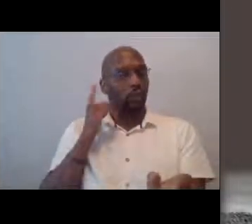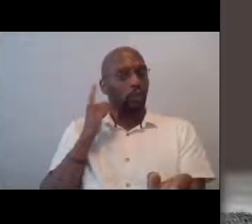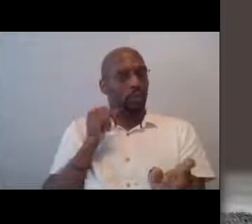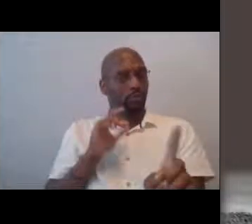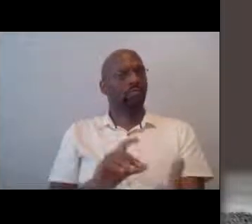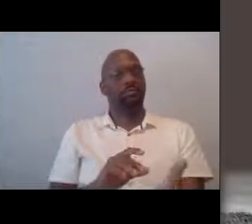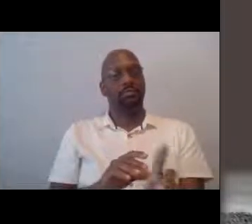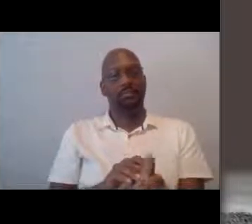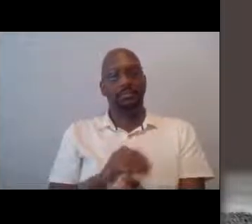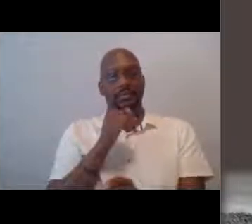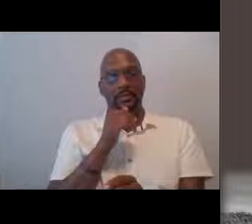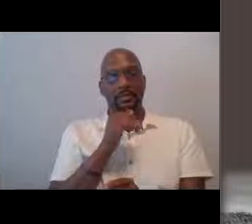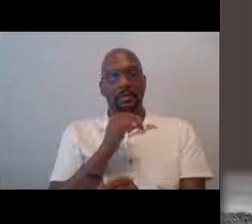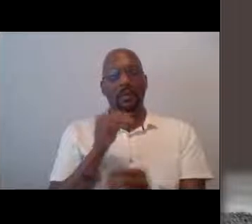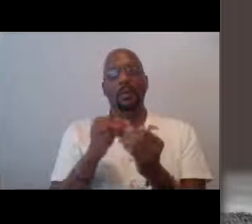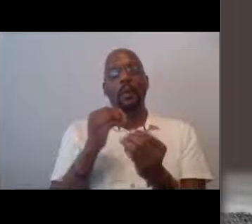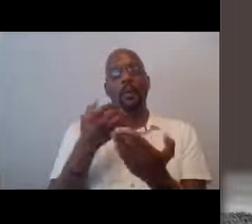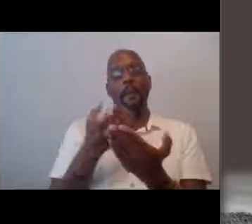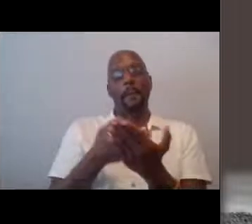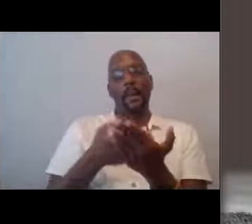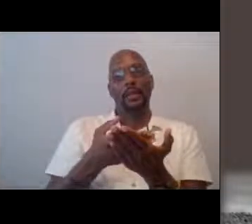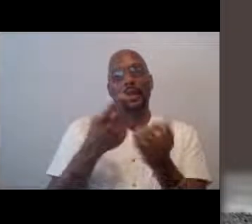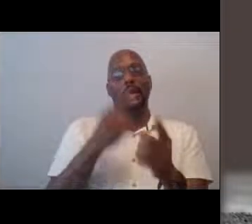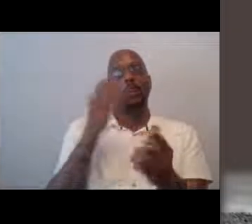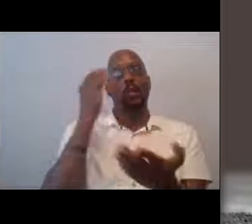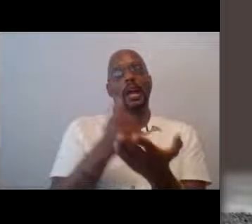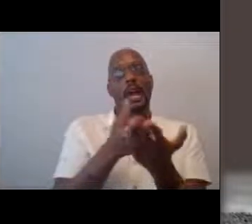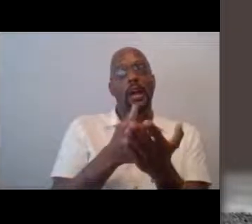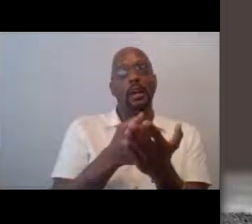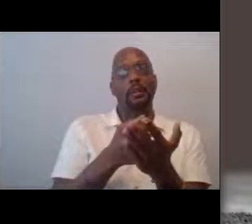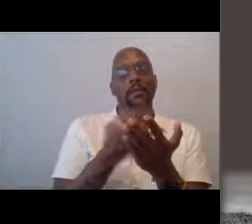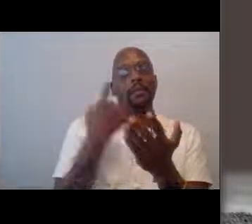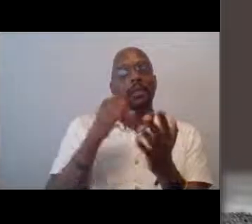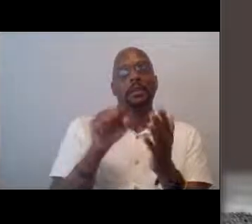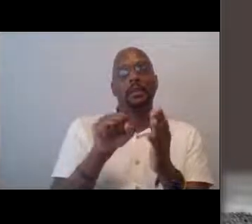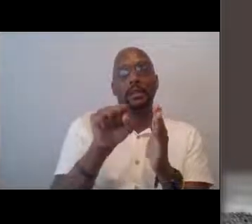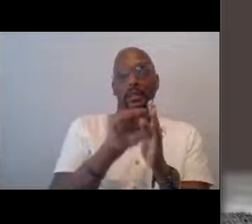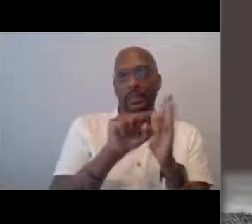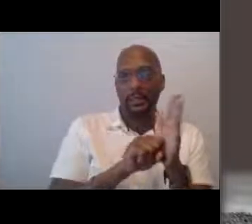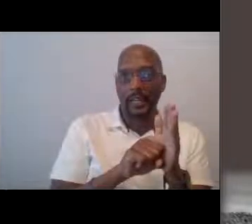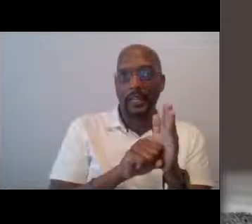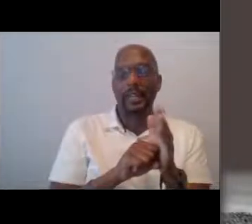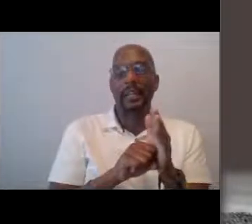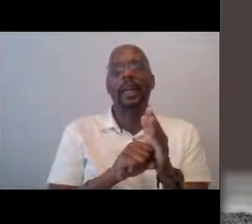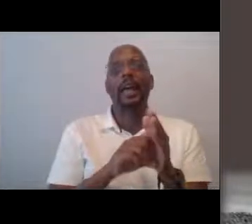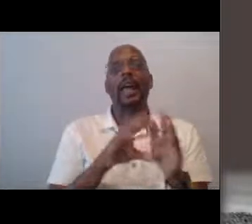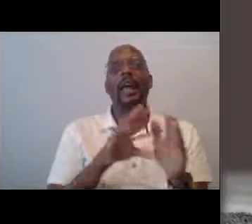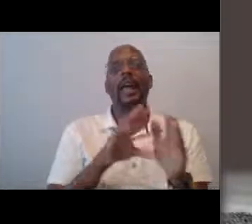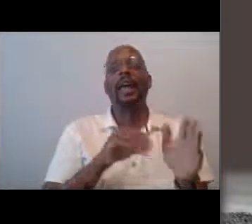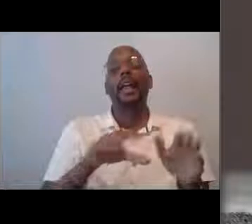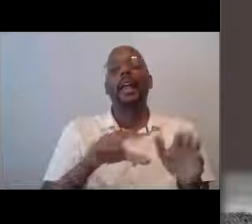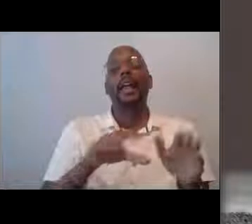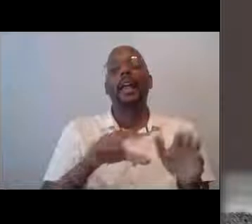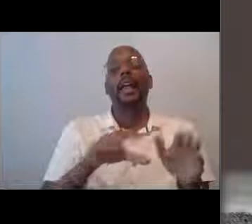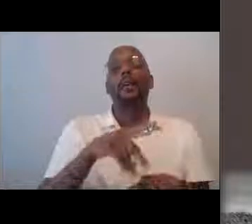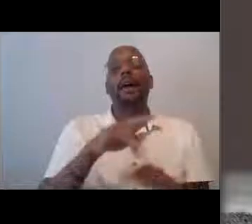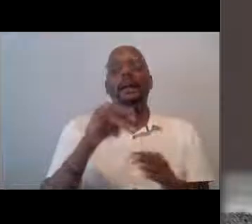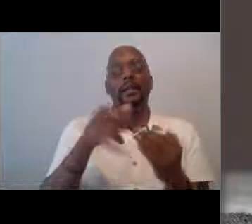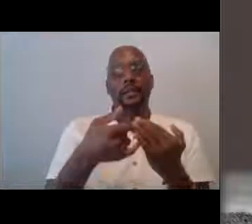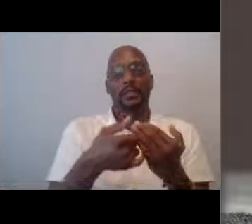this is additional funding that will help not only state projects, but local projects, more importantly, to invest in improving